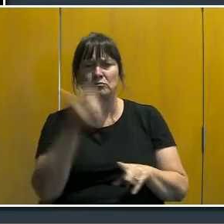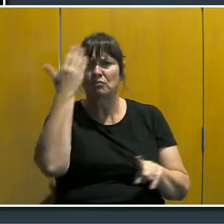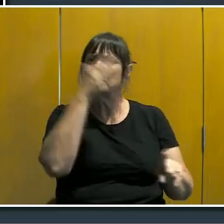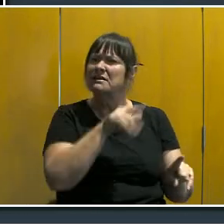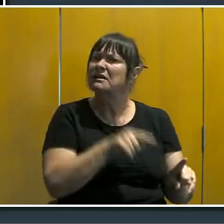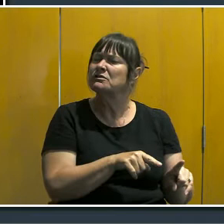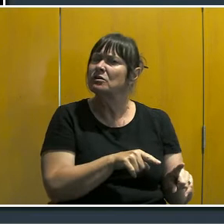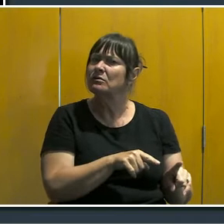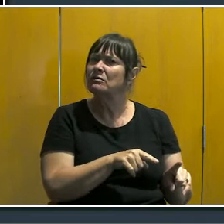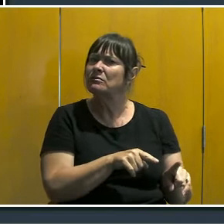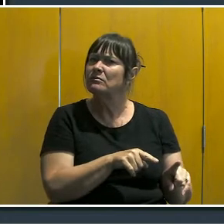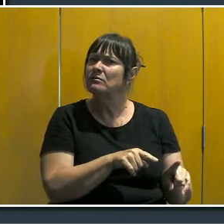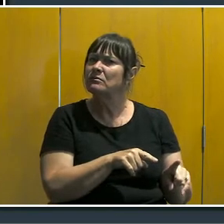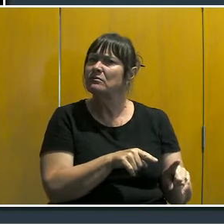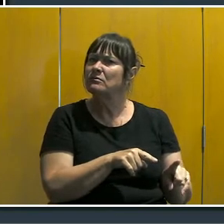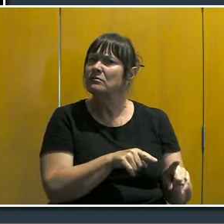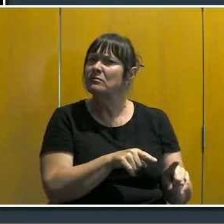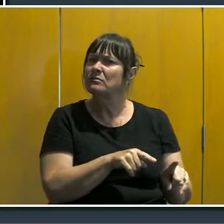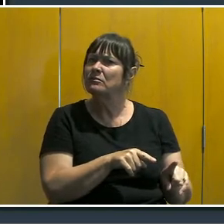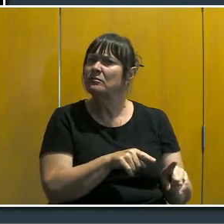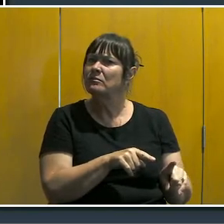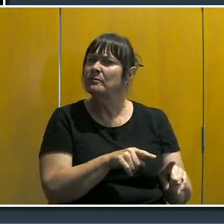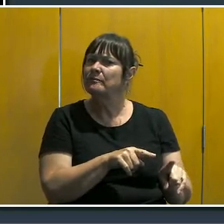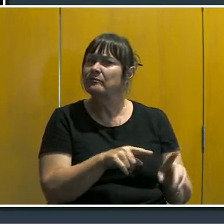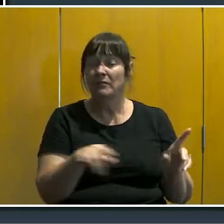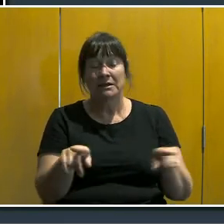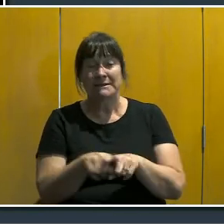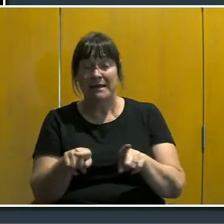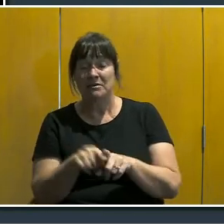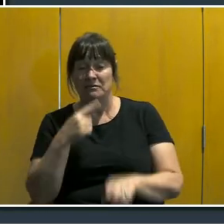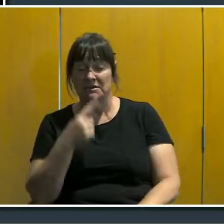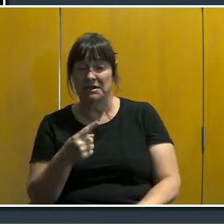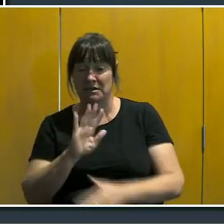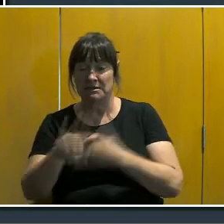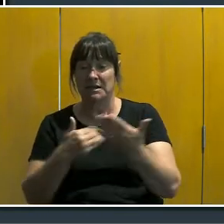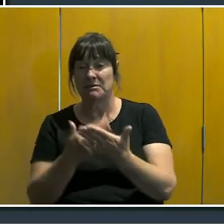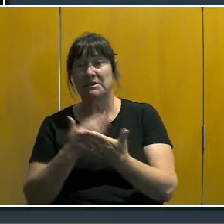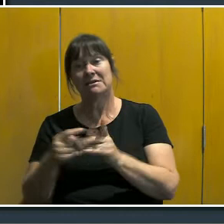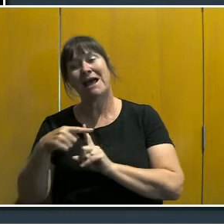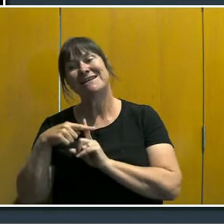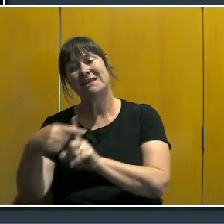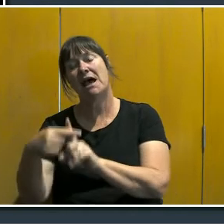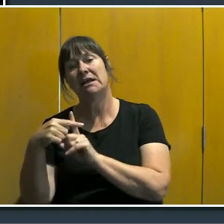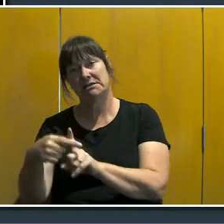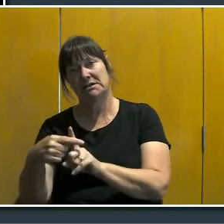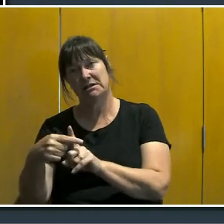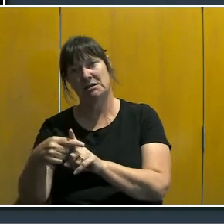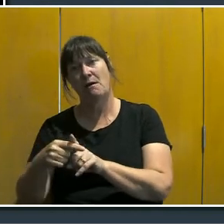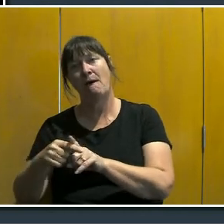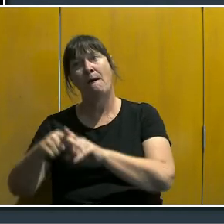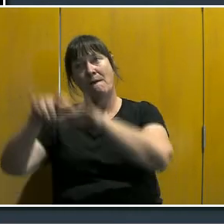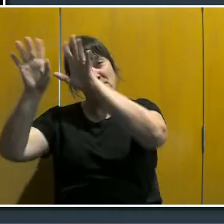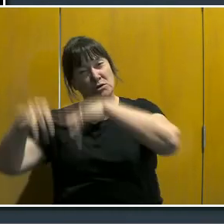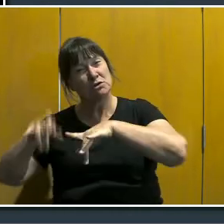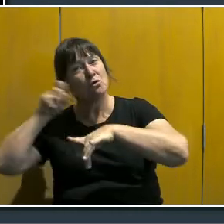you have decided who will be charged with the new targeted rate for stormwater. The statement of proposal says this rate will apply to all properties within the